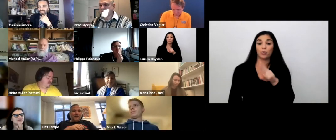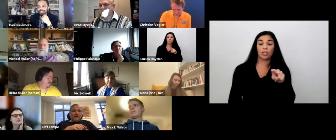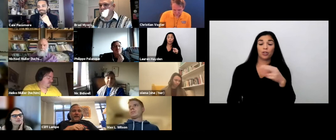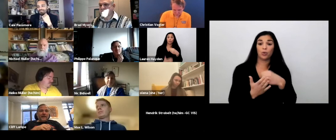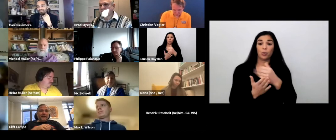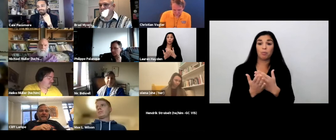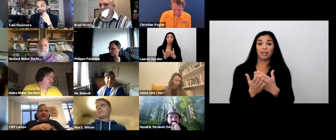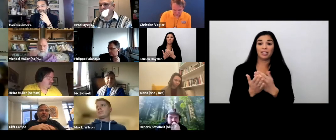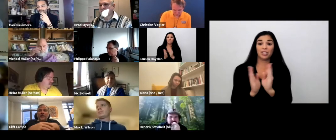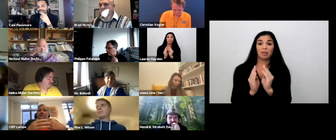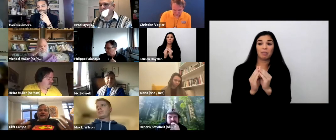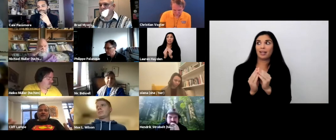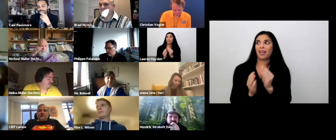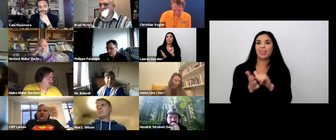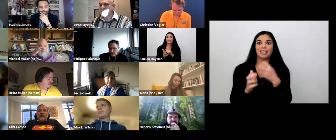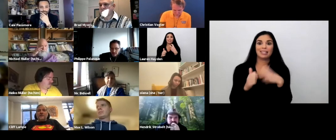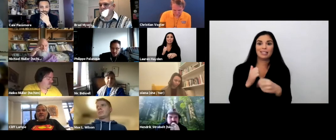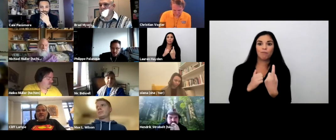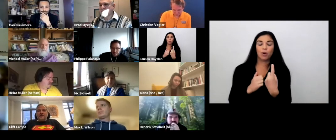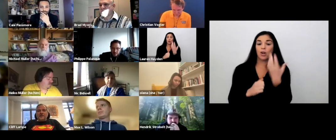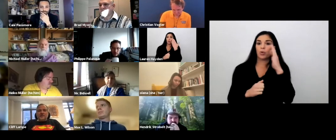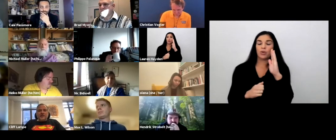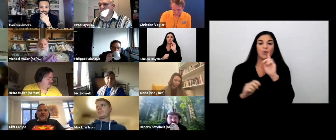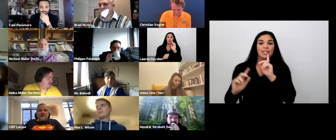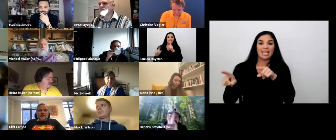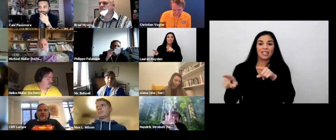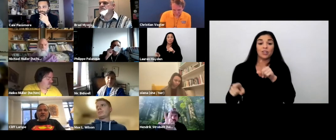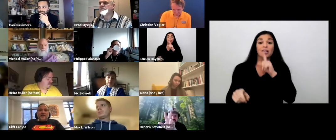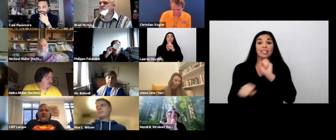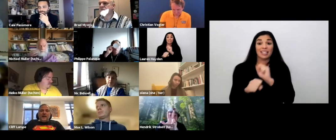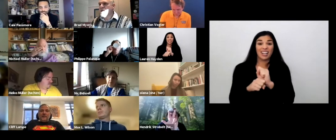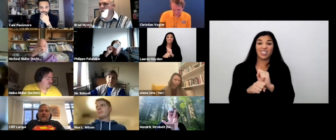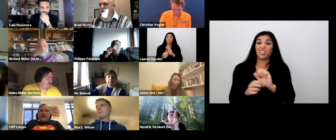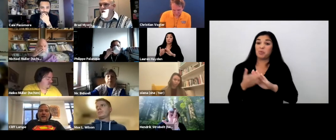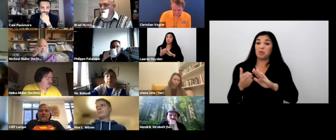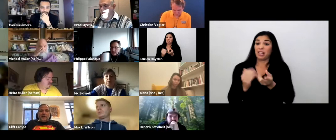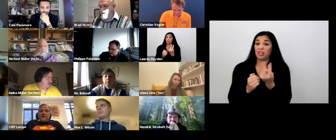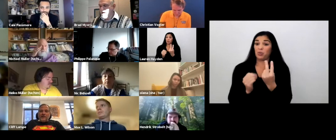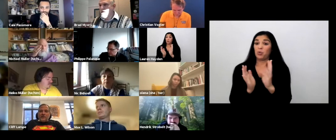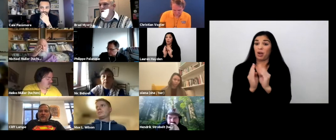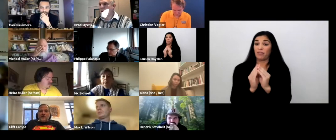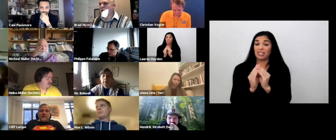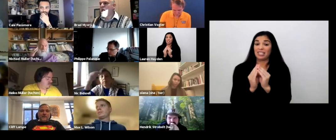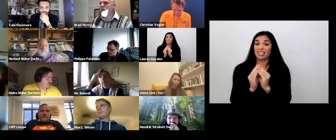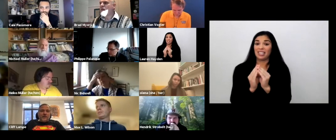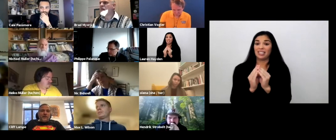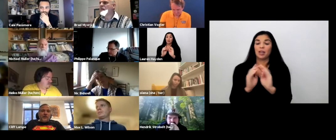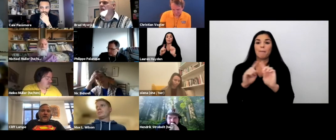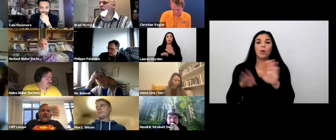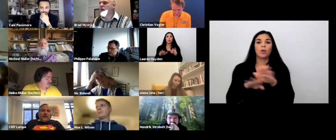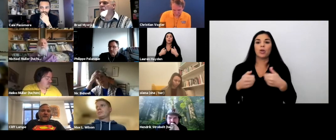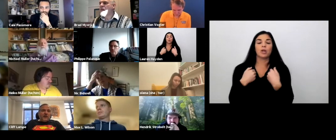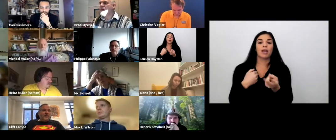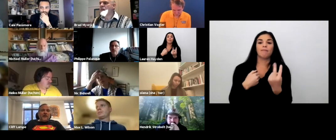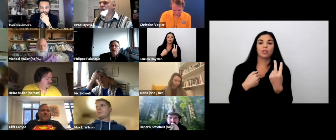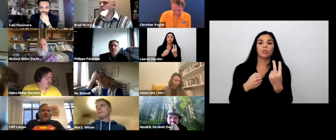yet, right? Like we're running basically two conferences with some intersection here, but we don't have two conferences worth of revenue. So